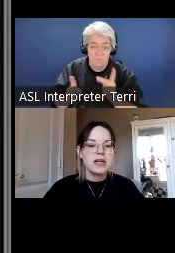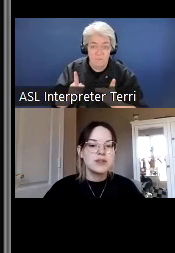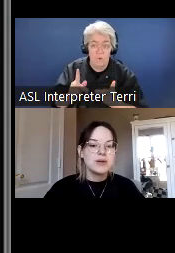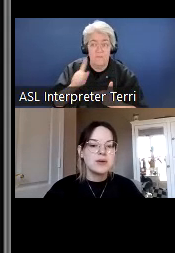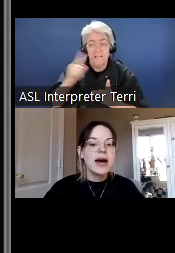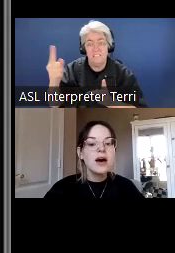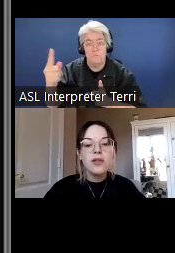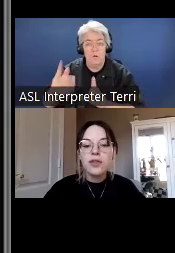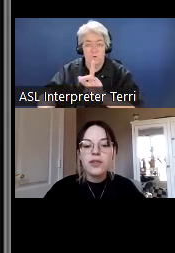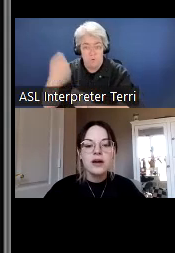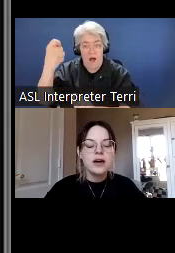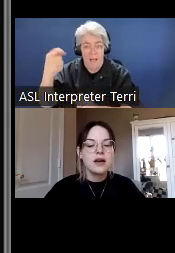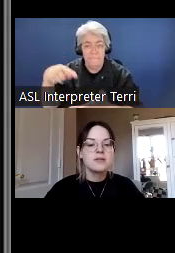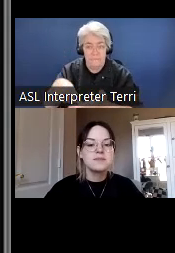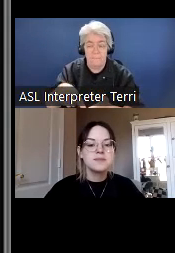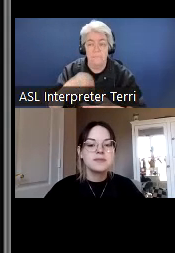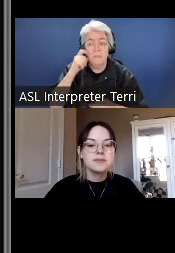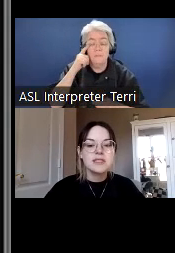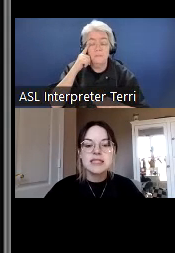things relating to health,